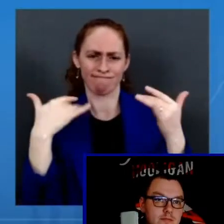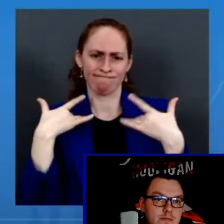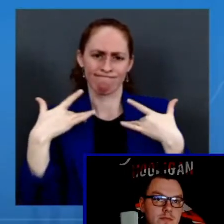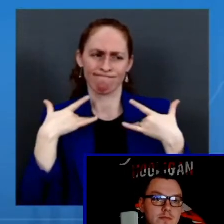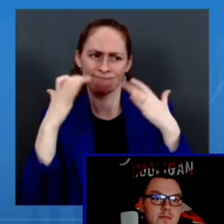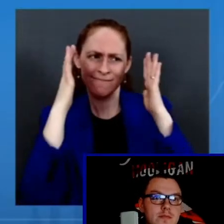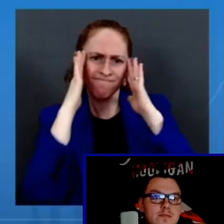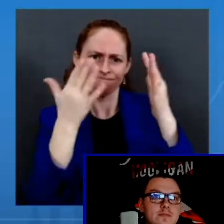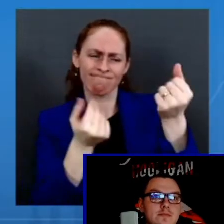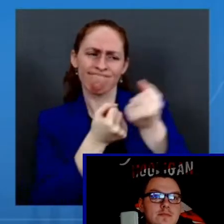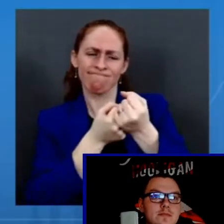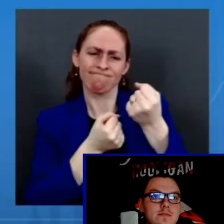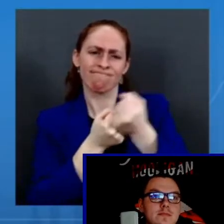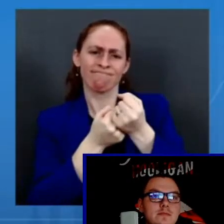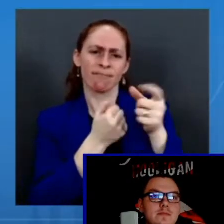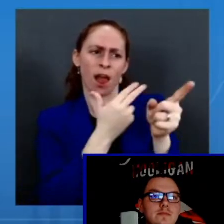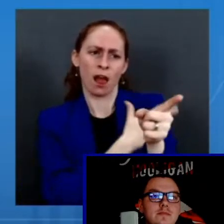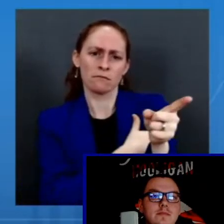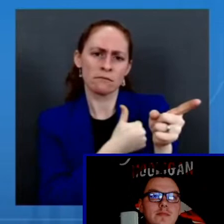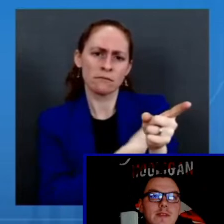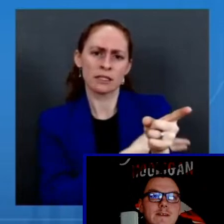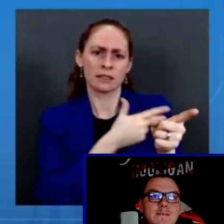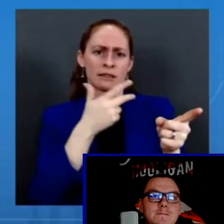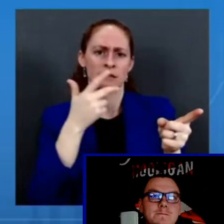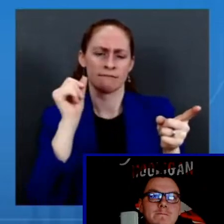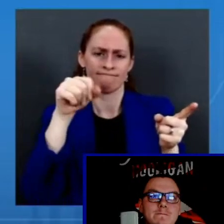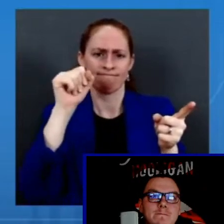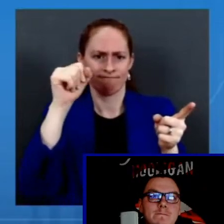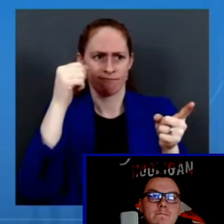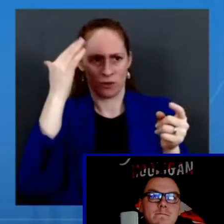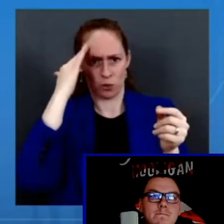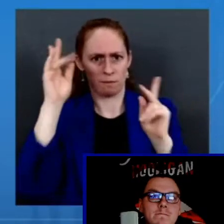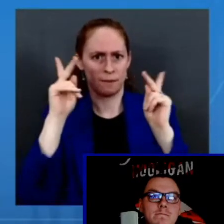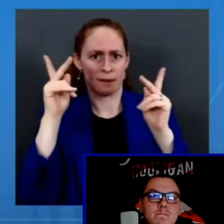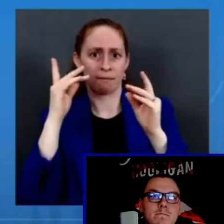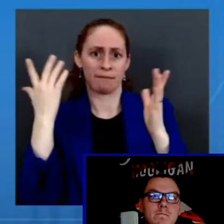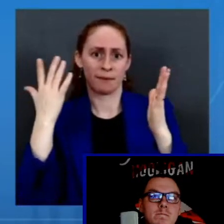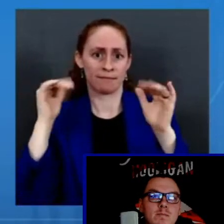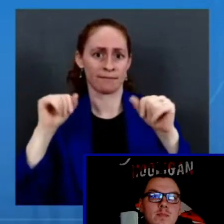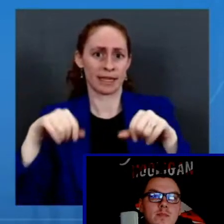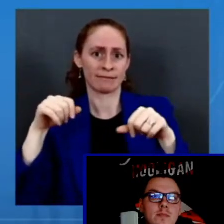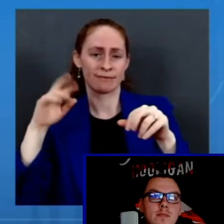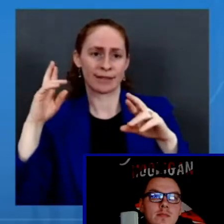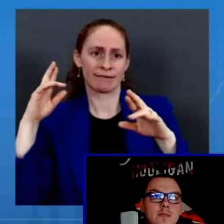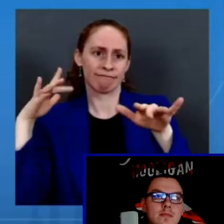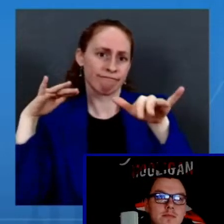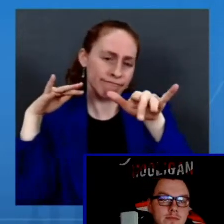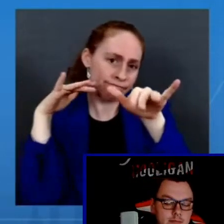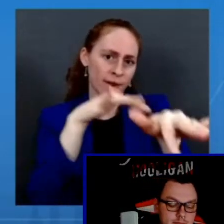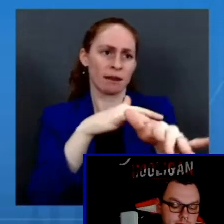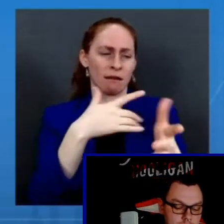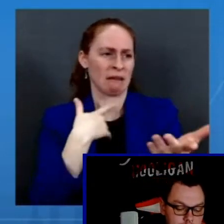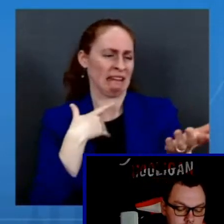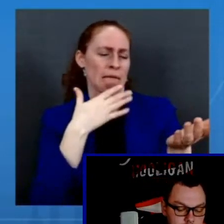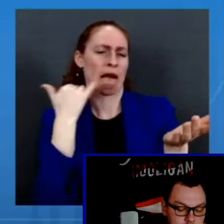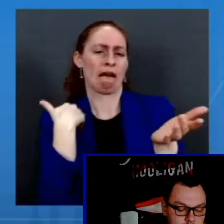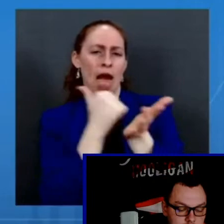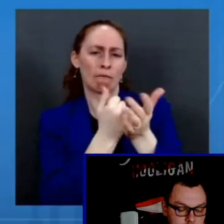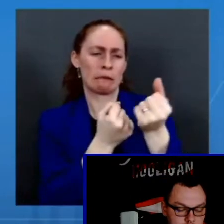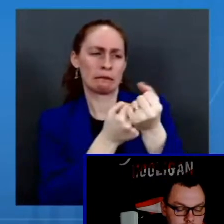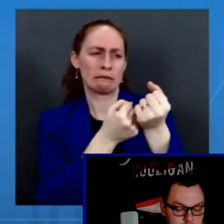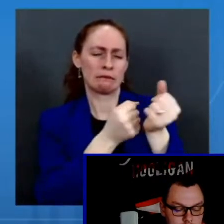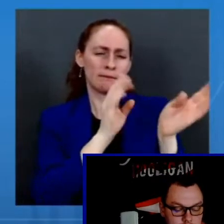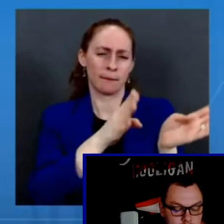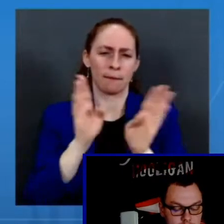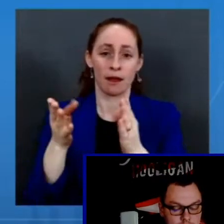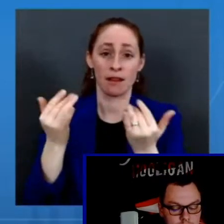for hospitalization. Next slide. Now let's talk about some of the immune evasion. We've mentioned this in different briefings